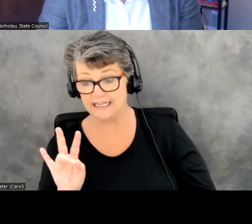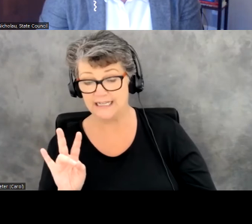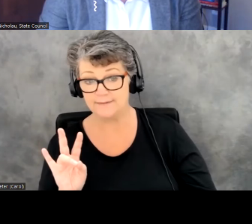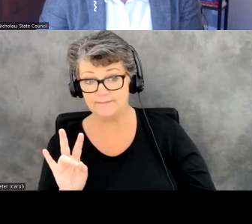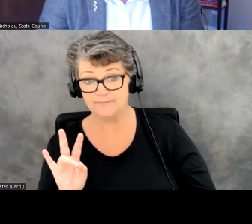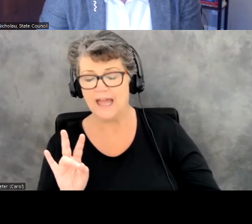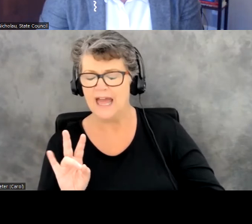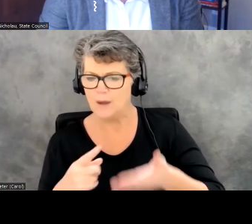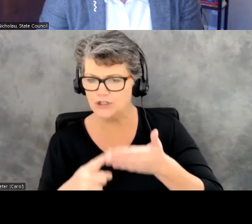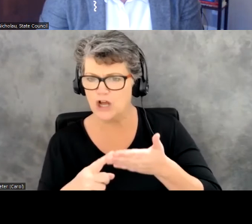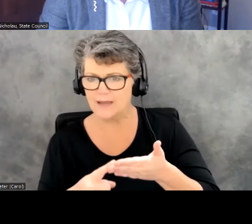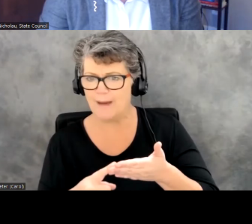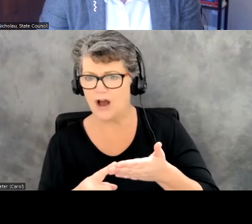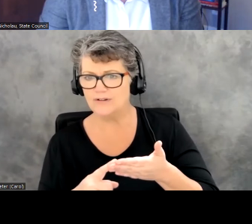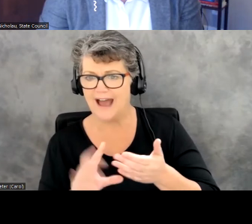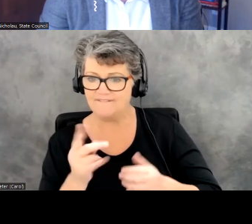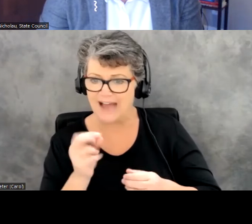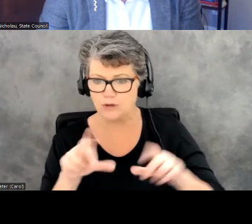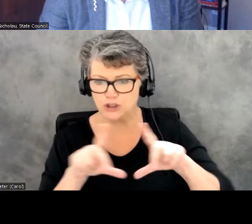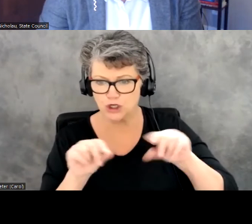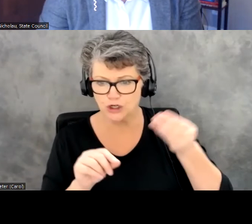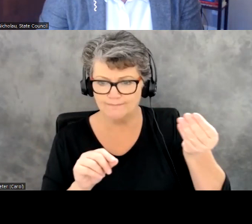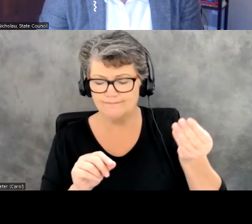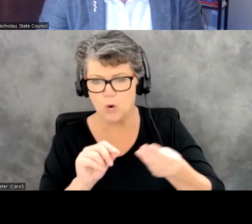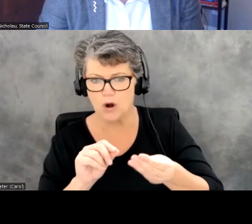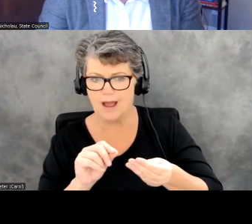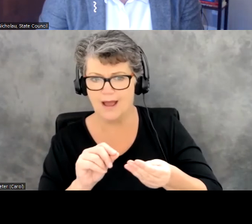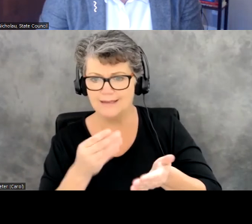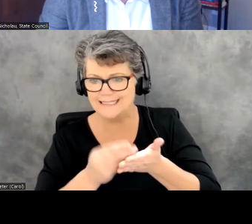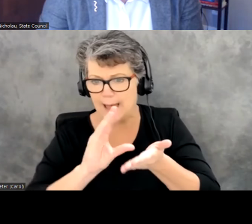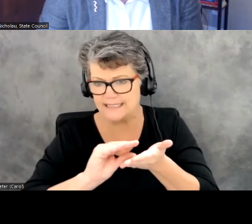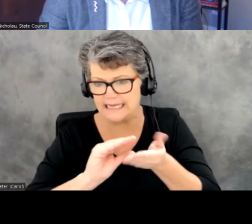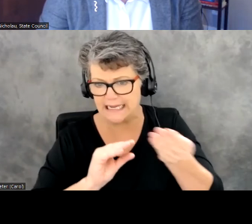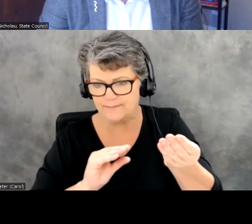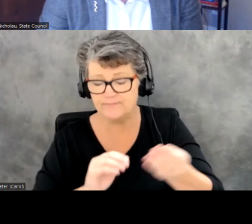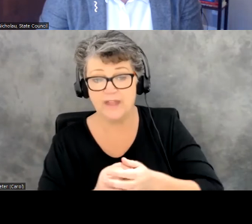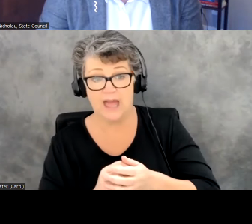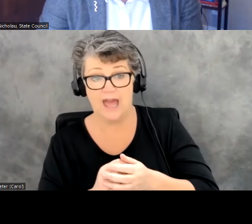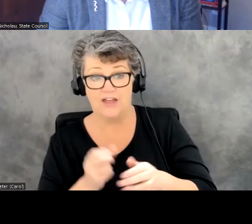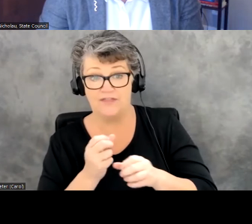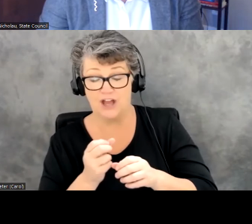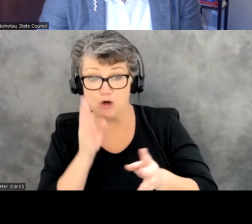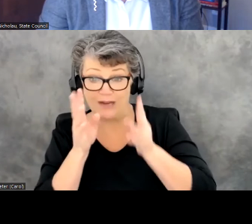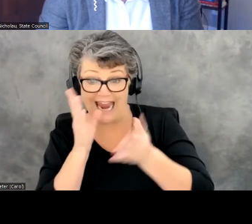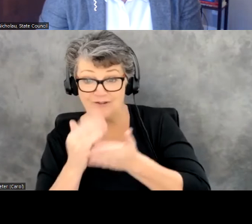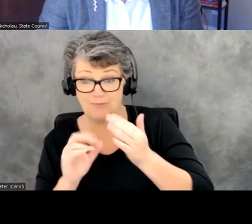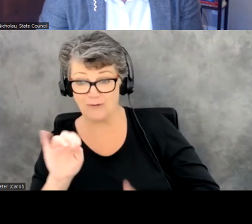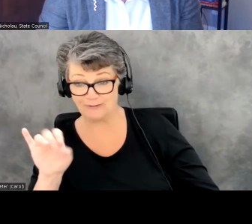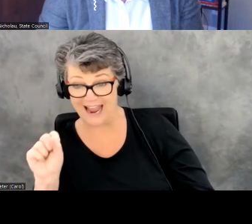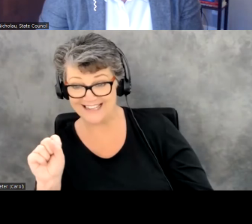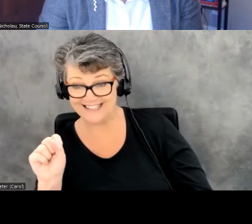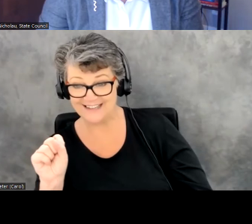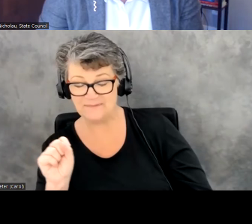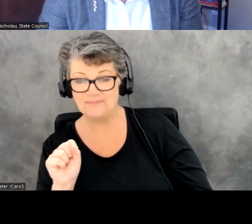we're talking about basically a voucher or a subsidy. But the creative piece that Reyes did here